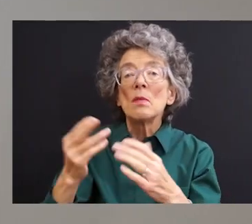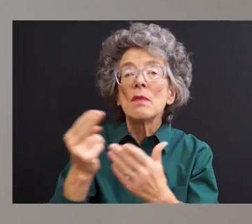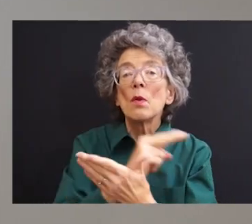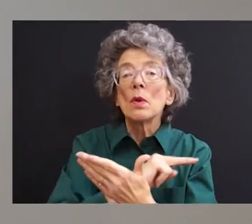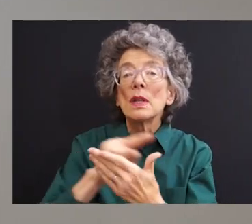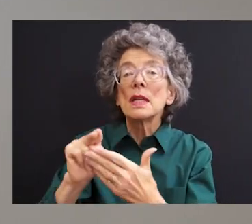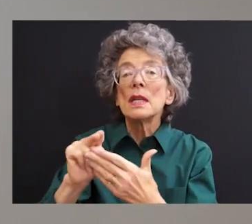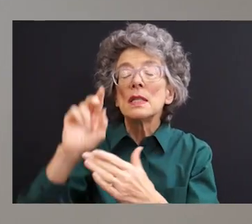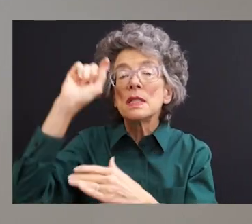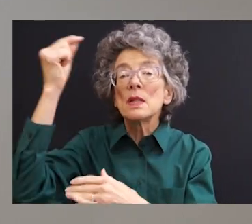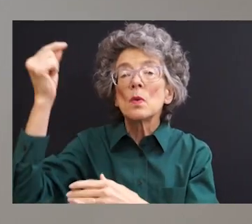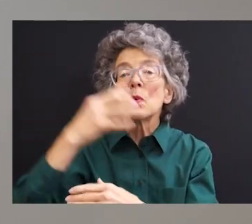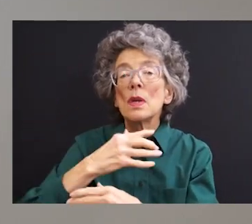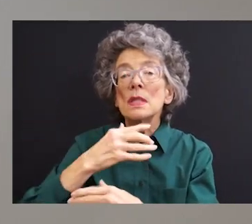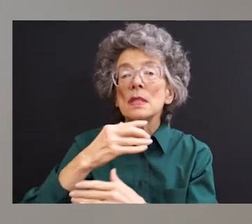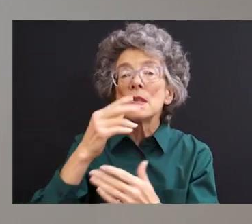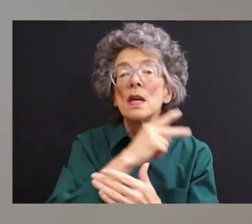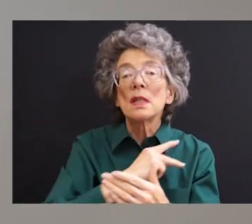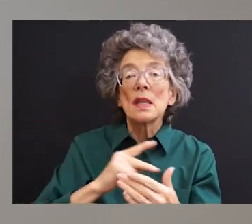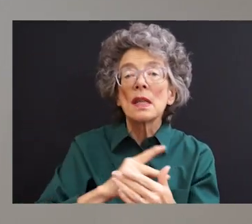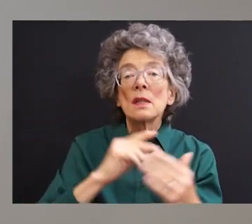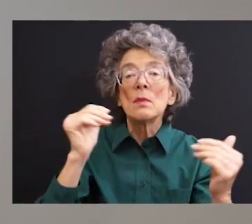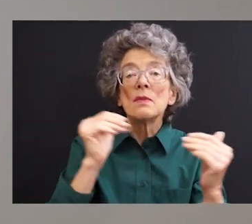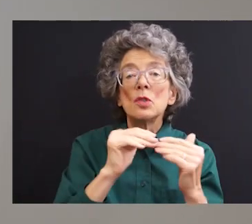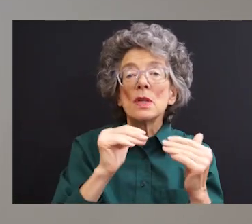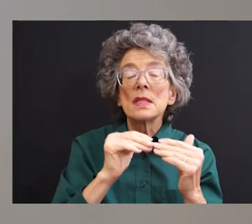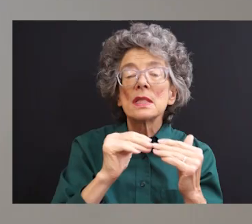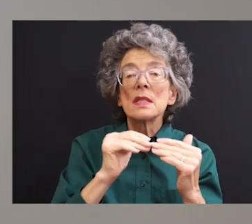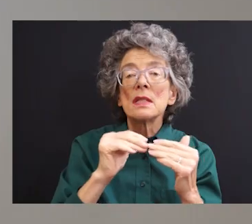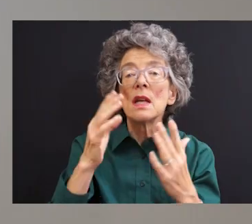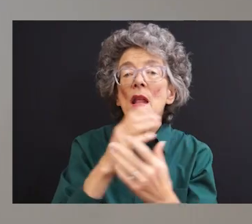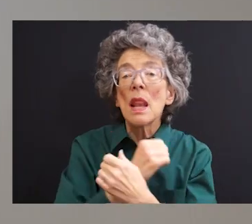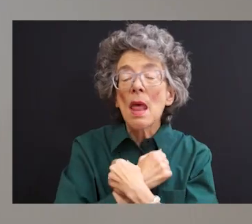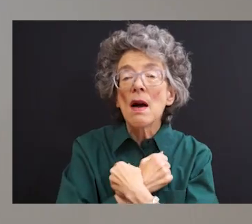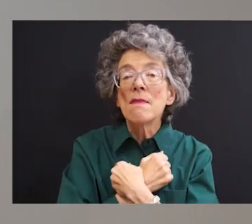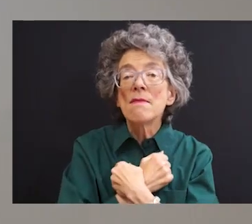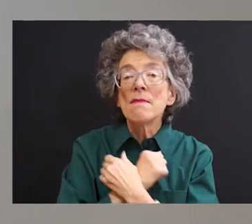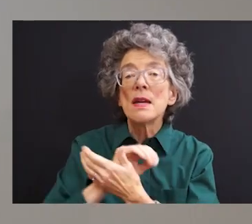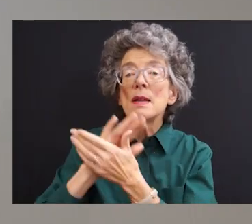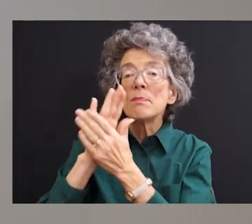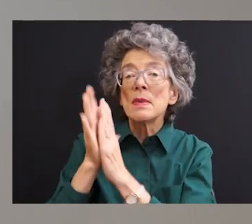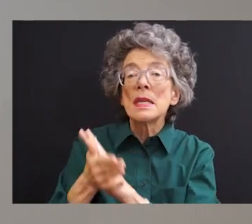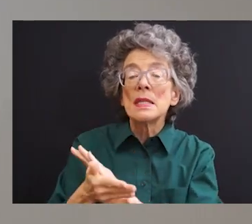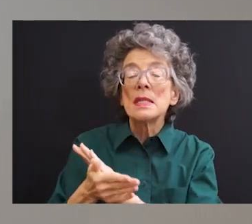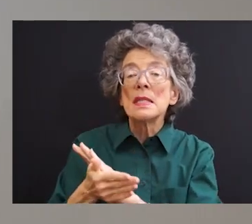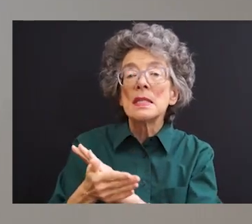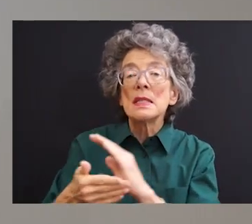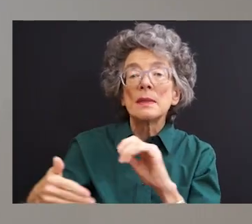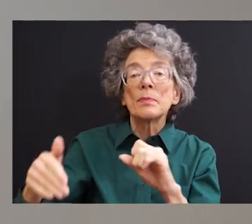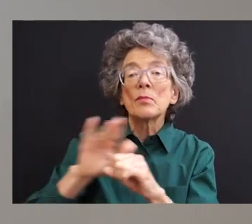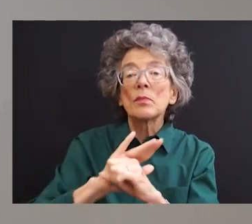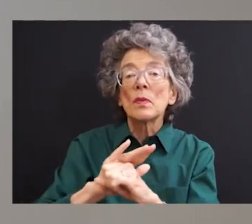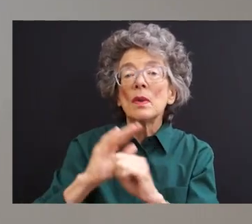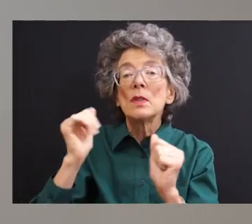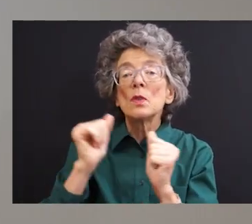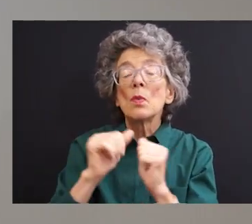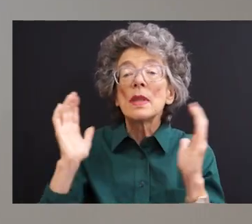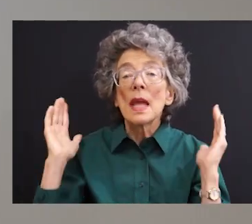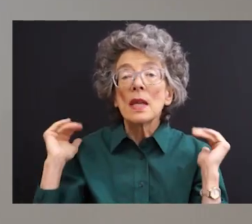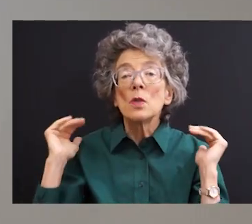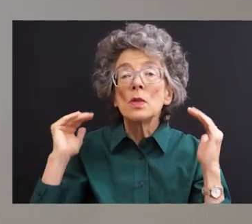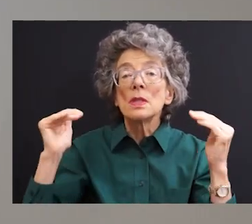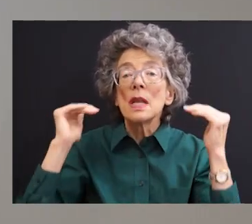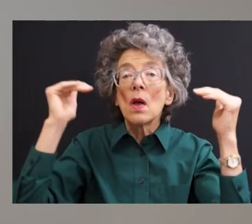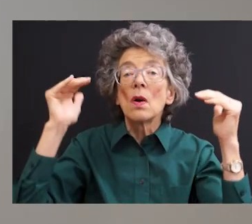holiness and grace, a kingdom of justice, love, and peace. And so with angels